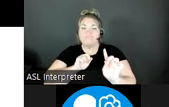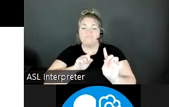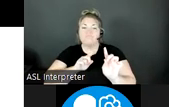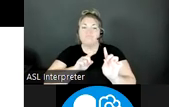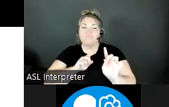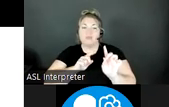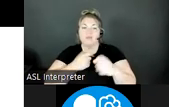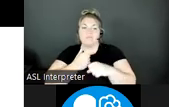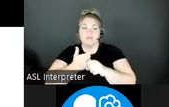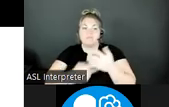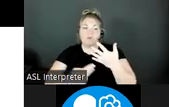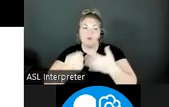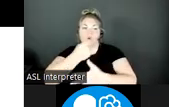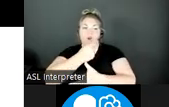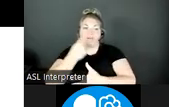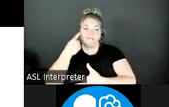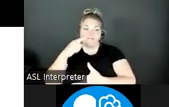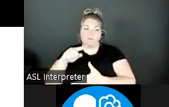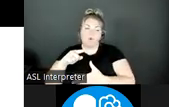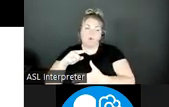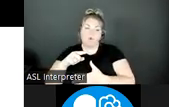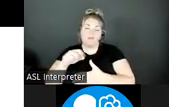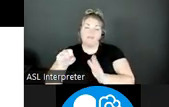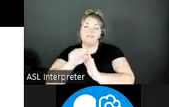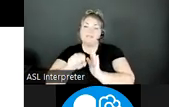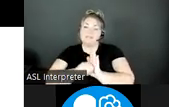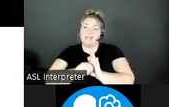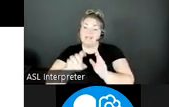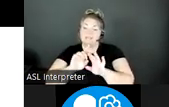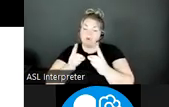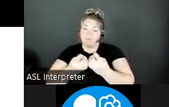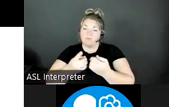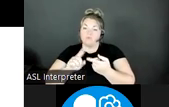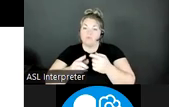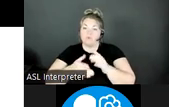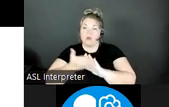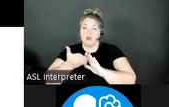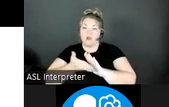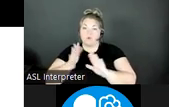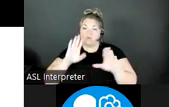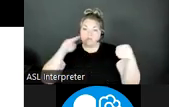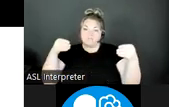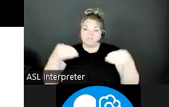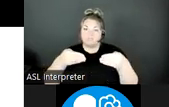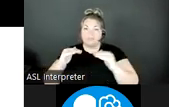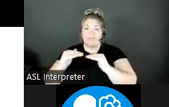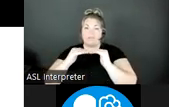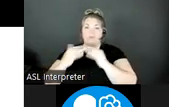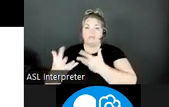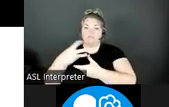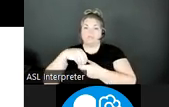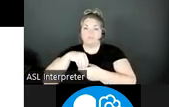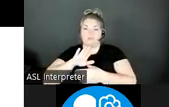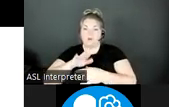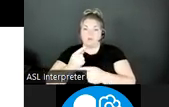essentially made it a priority for state departments to operationalize equity into their